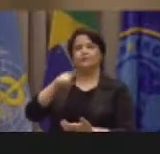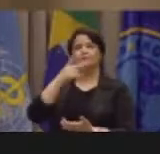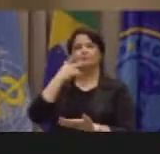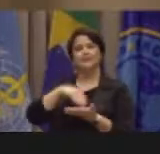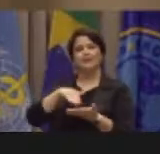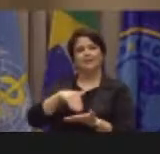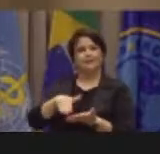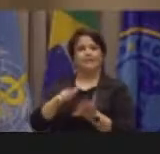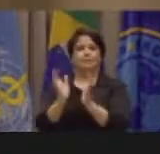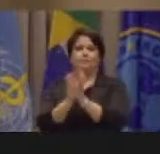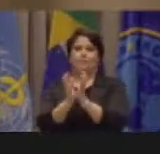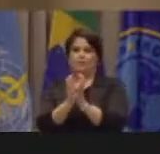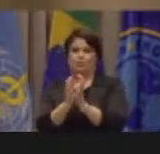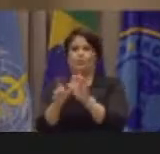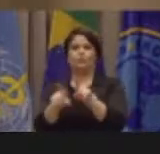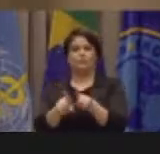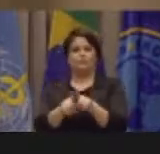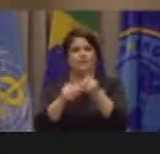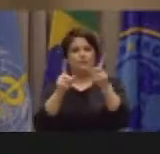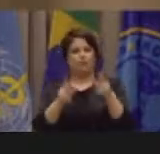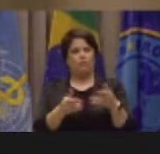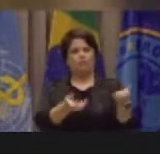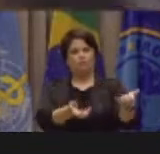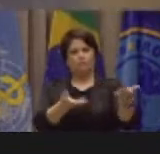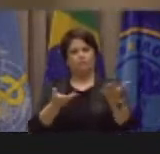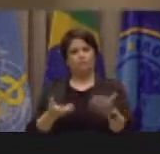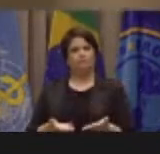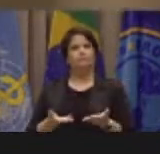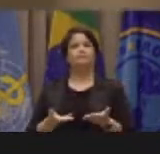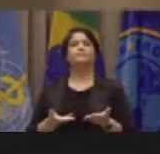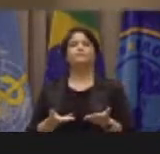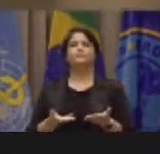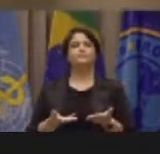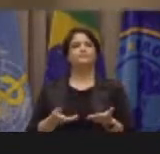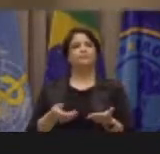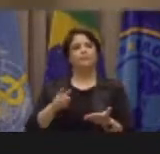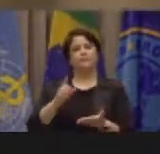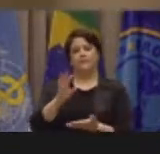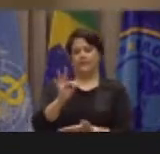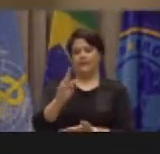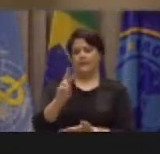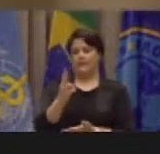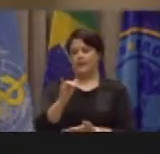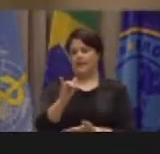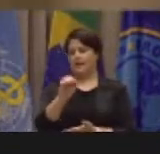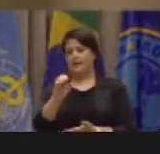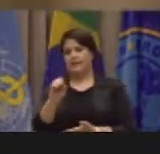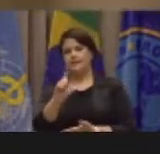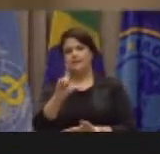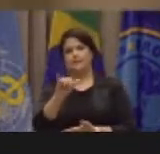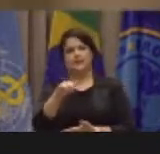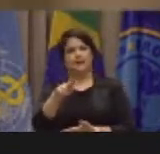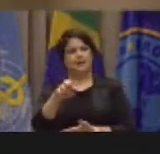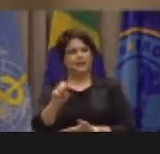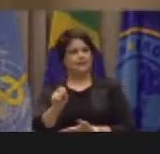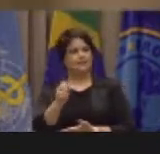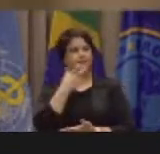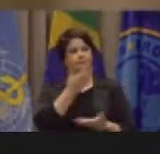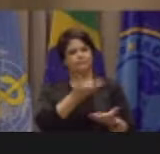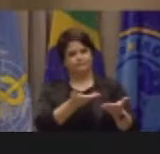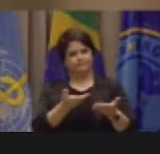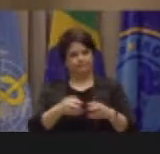in Recife in Pernambuco. Please come to the stage. Thais Severo da Silva,